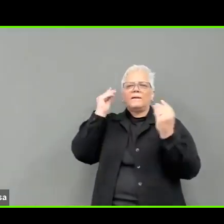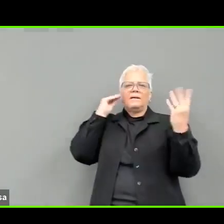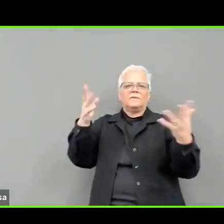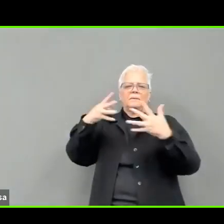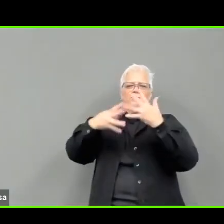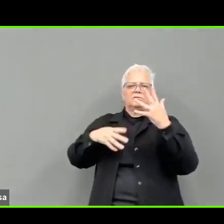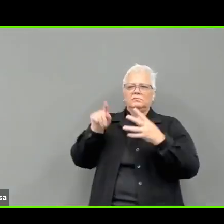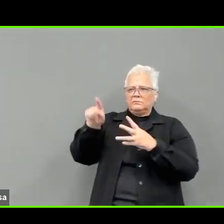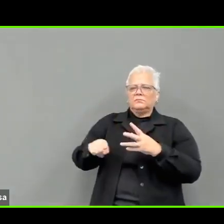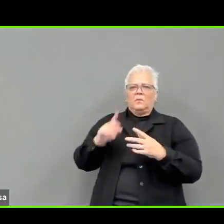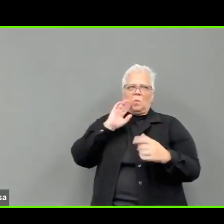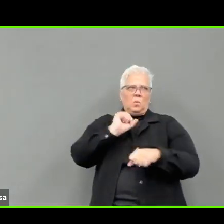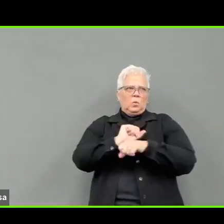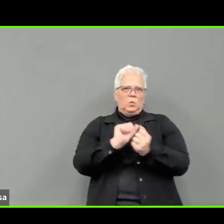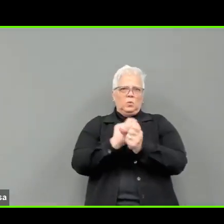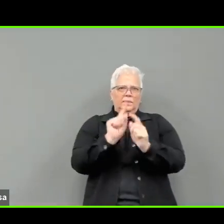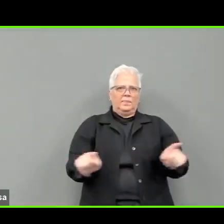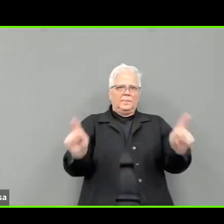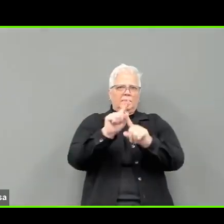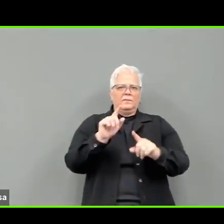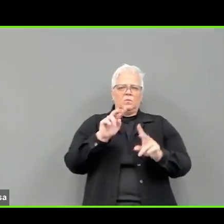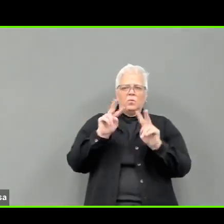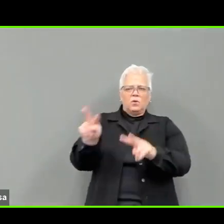question and answer session.